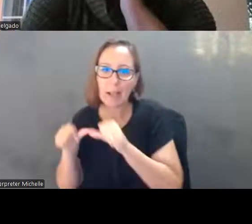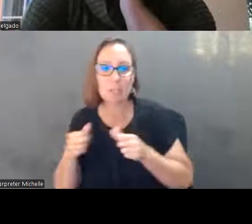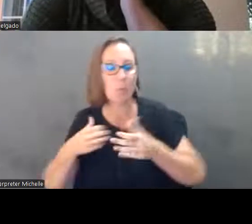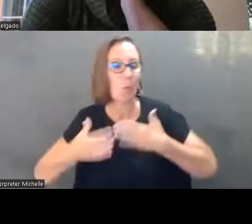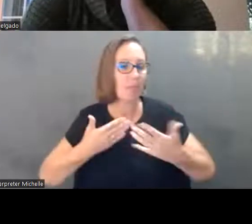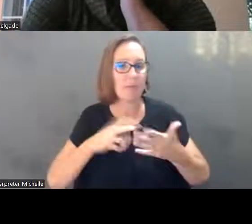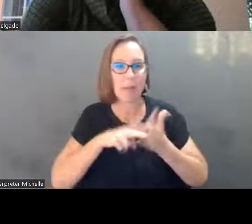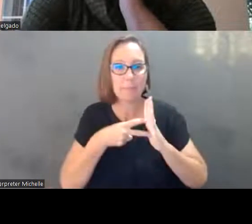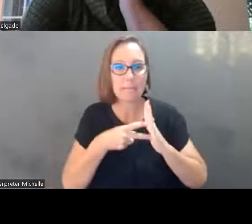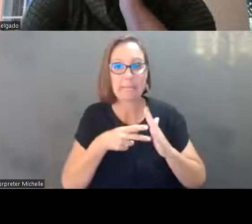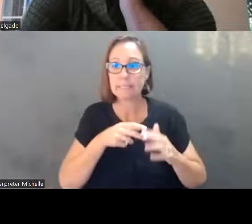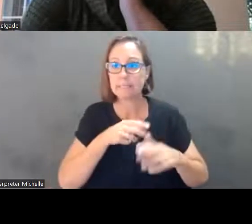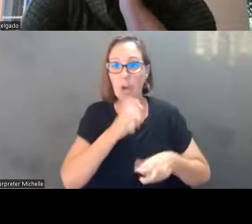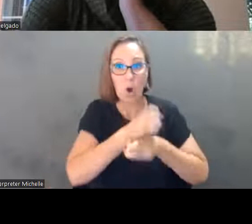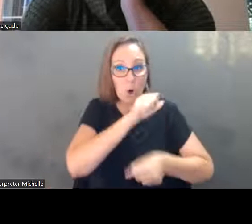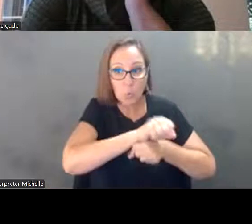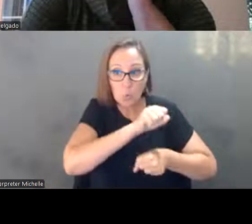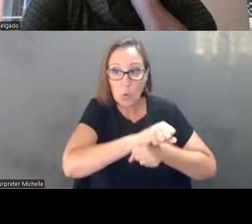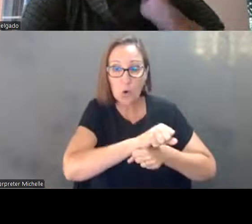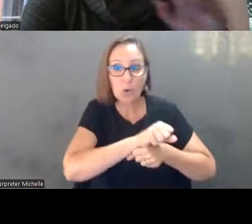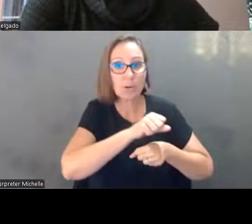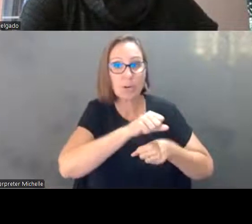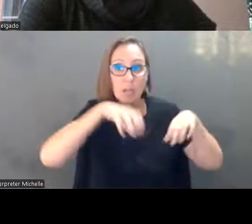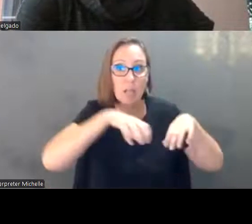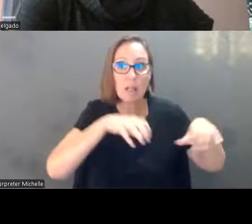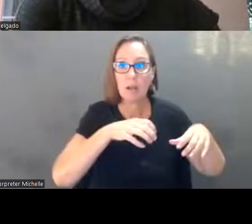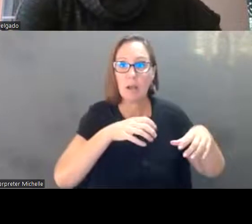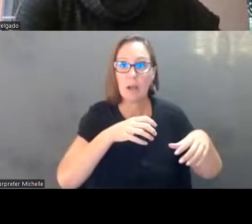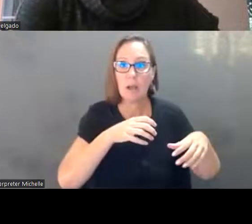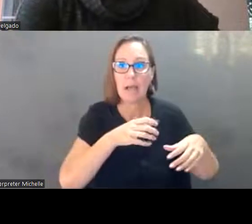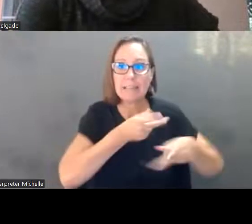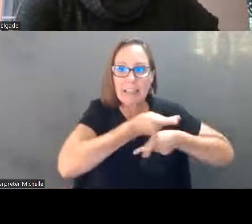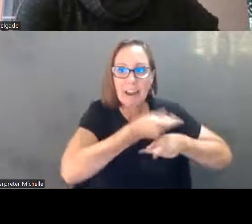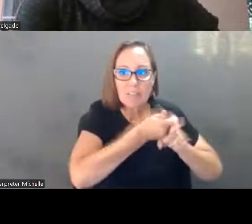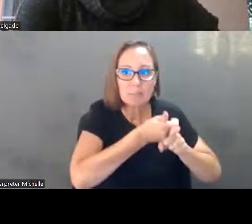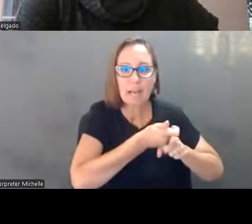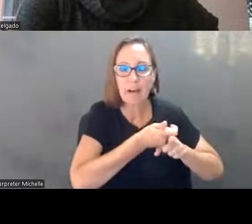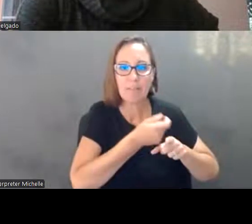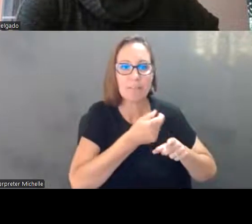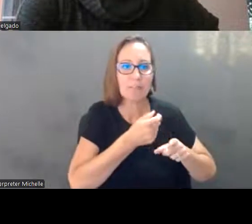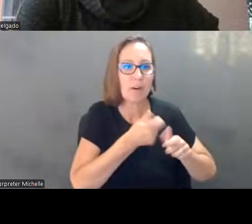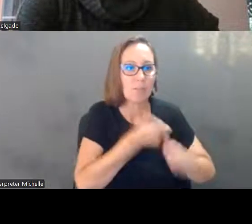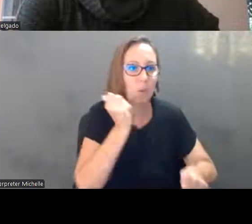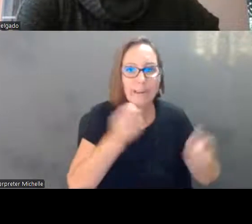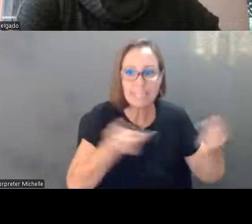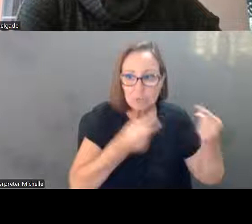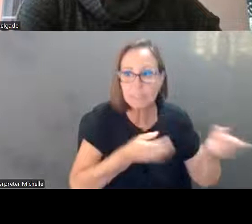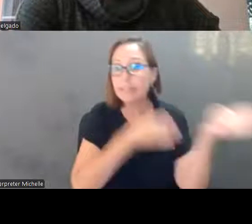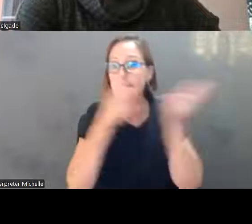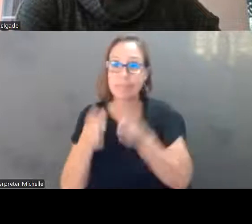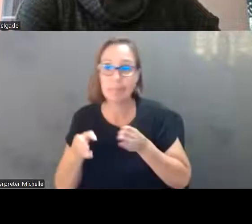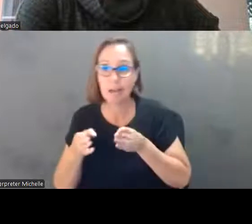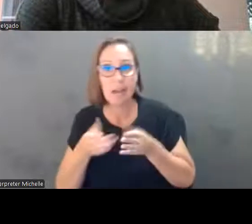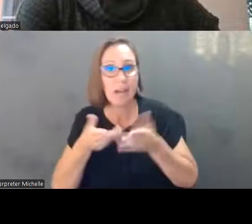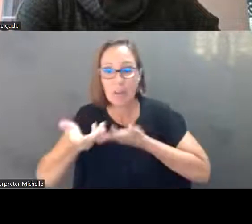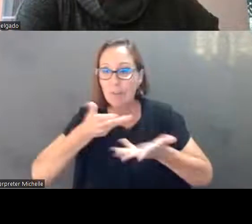do hard work while protecting their health and preventing injury, being able to interact well with a variety of different people